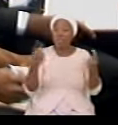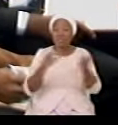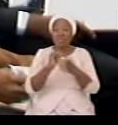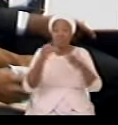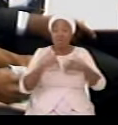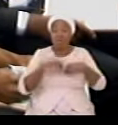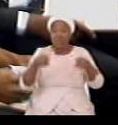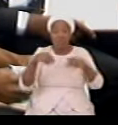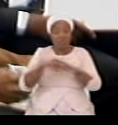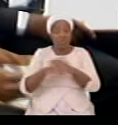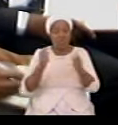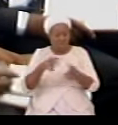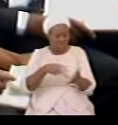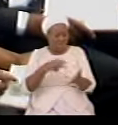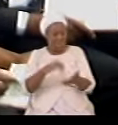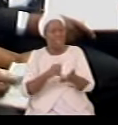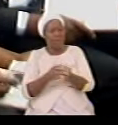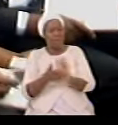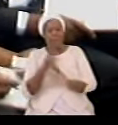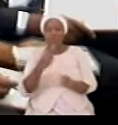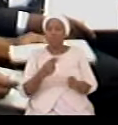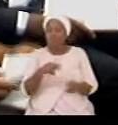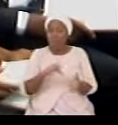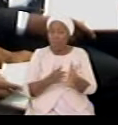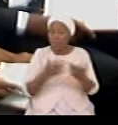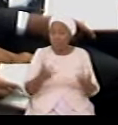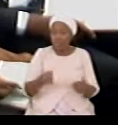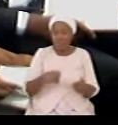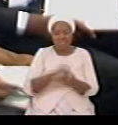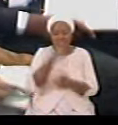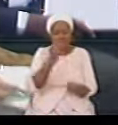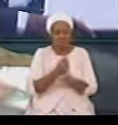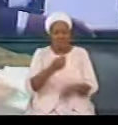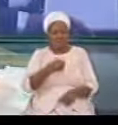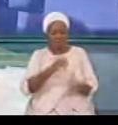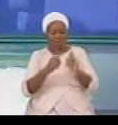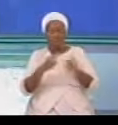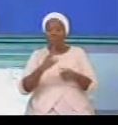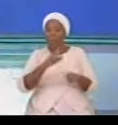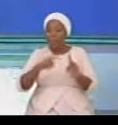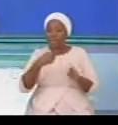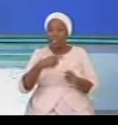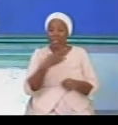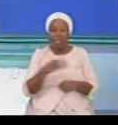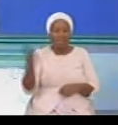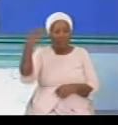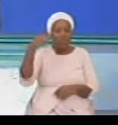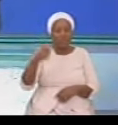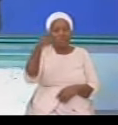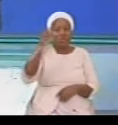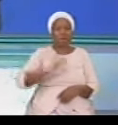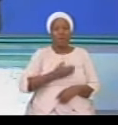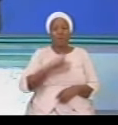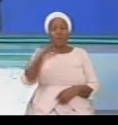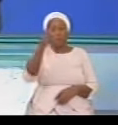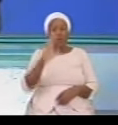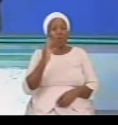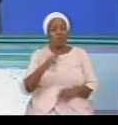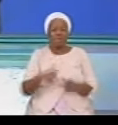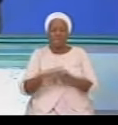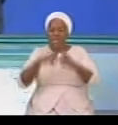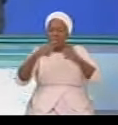read it in the Bible. That's not just me talking. And it says, the grace of our Lord was